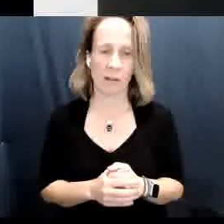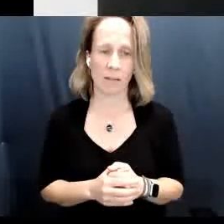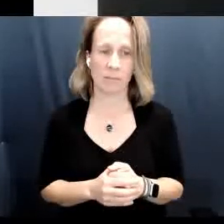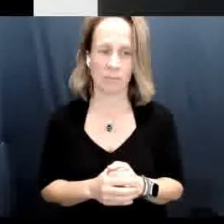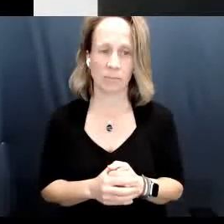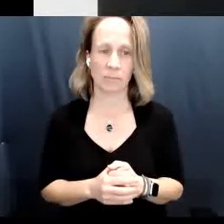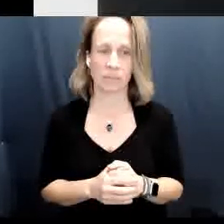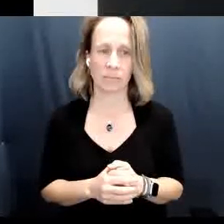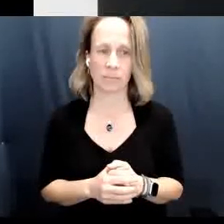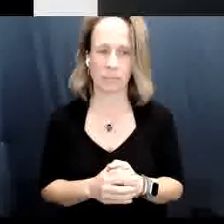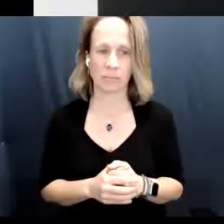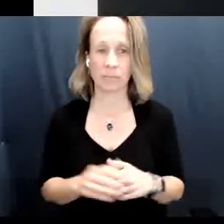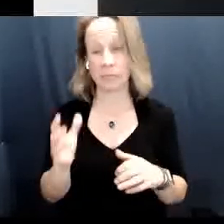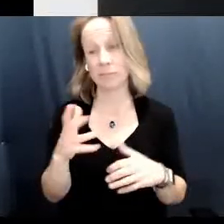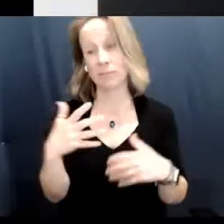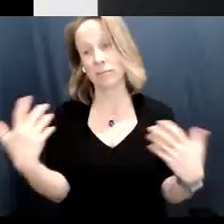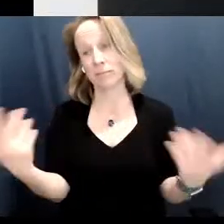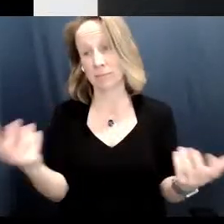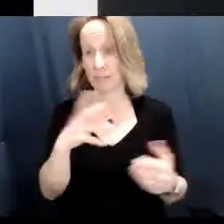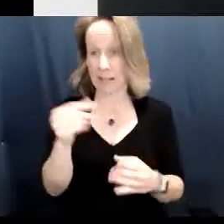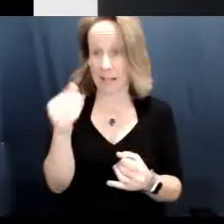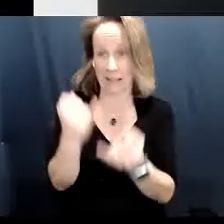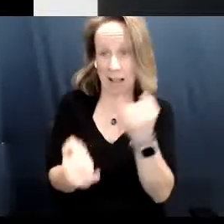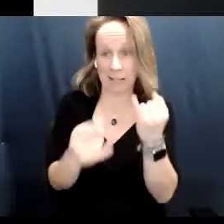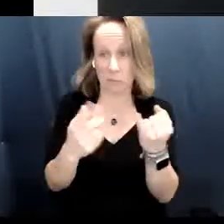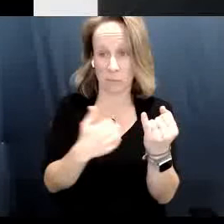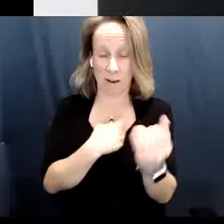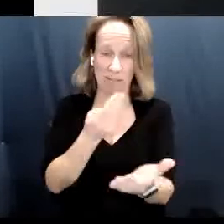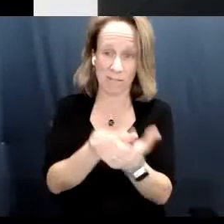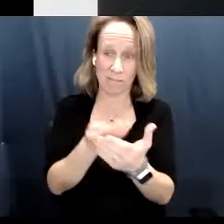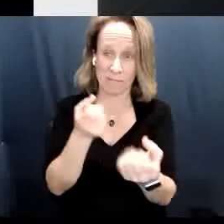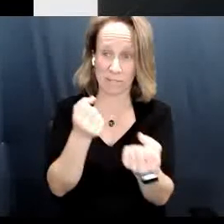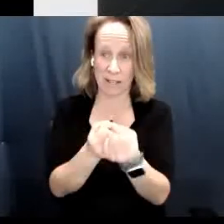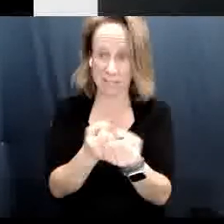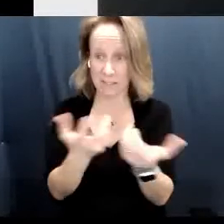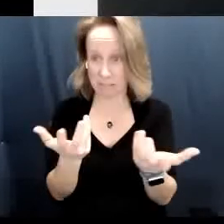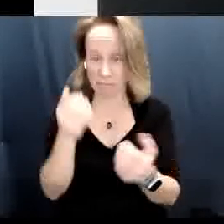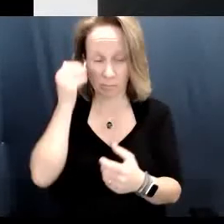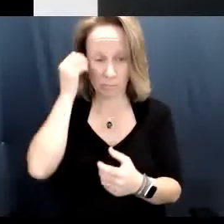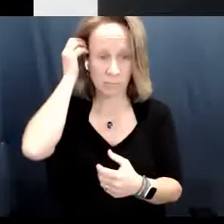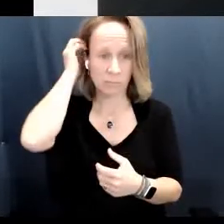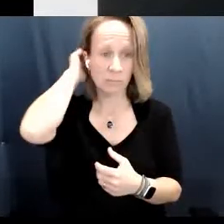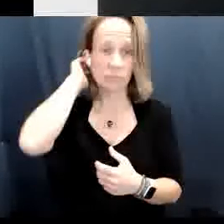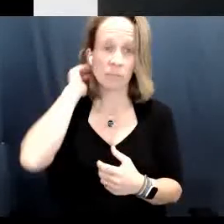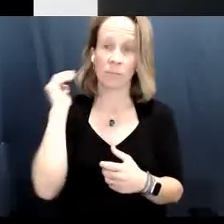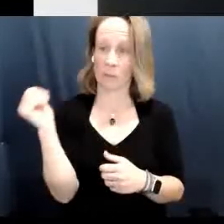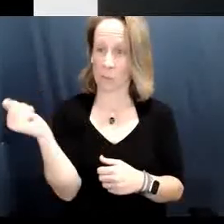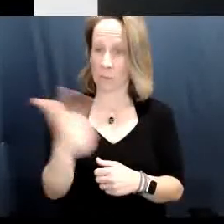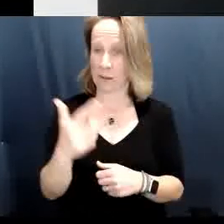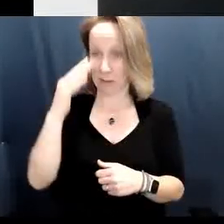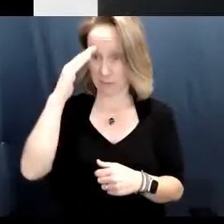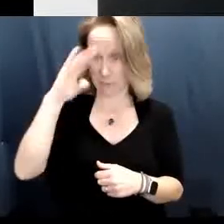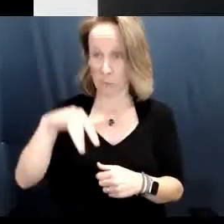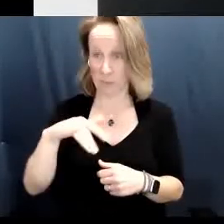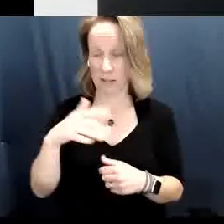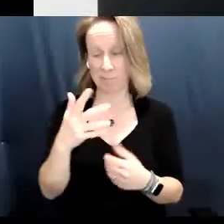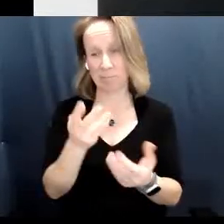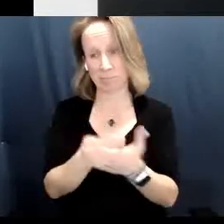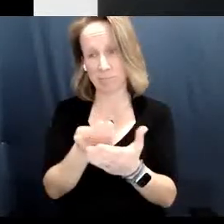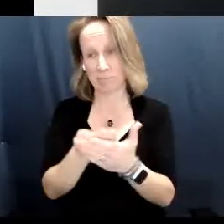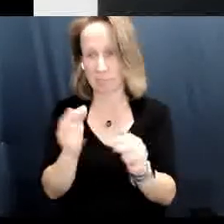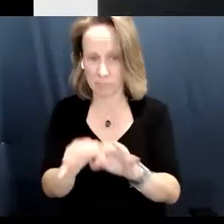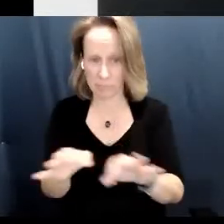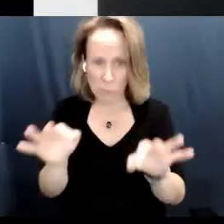Then lastly, we have funding. So funding, as we all know, is important.